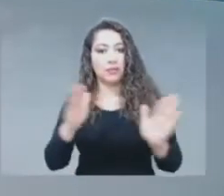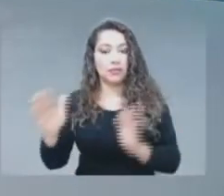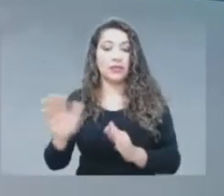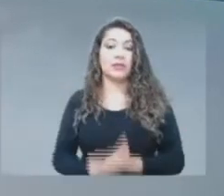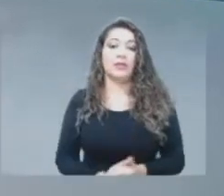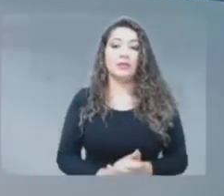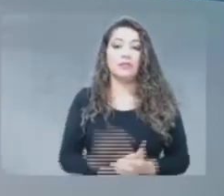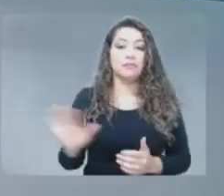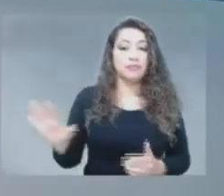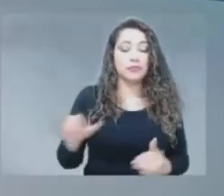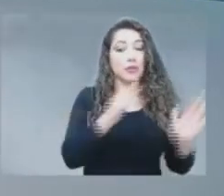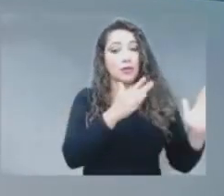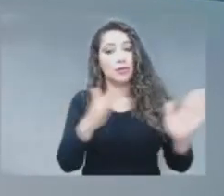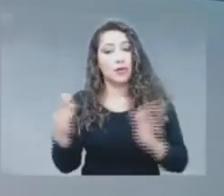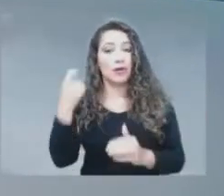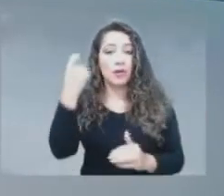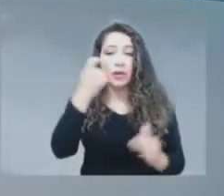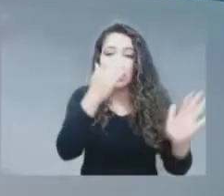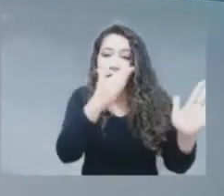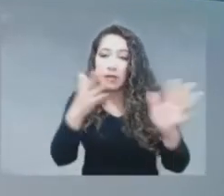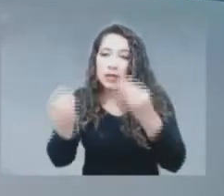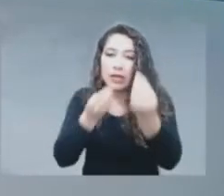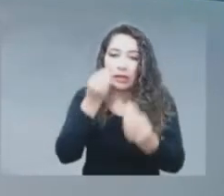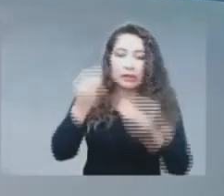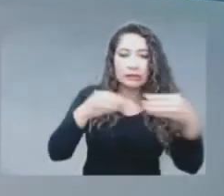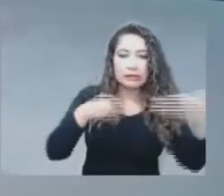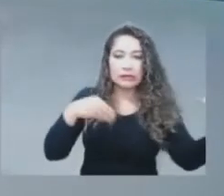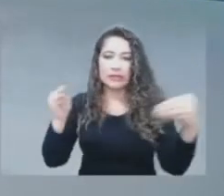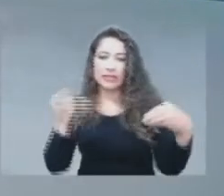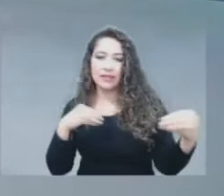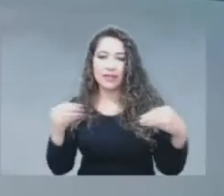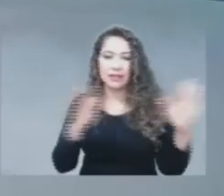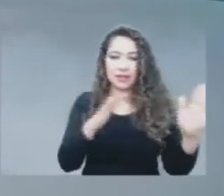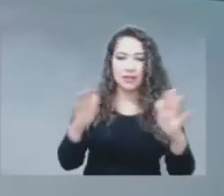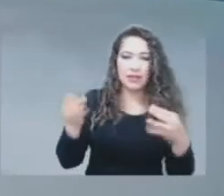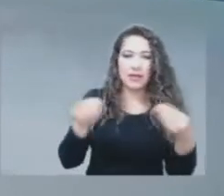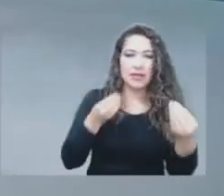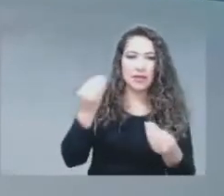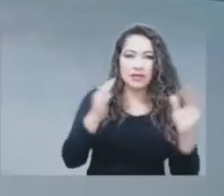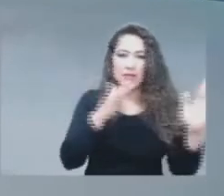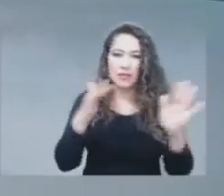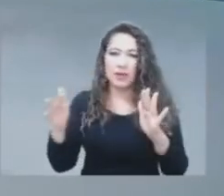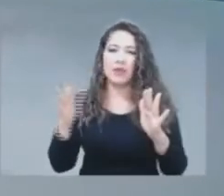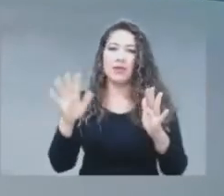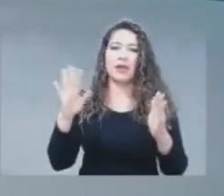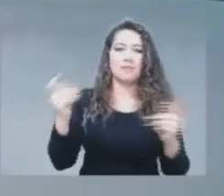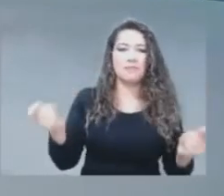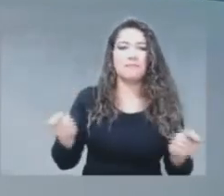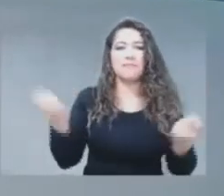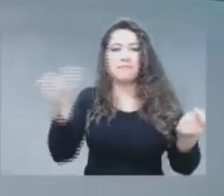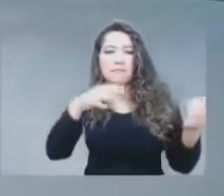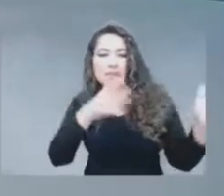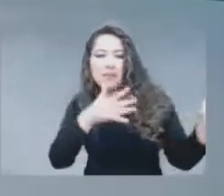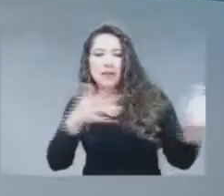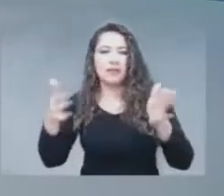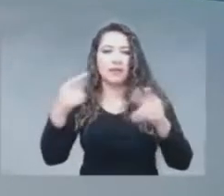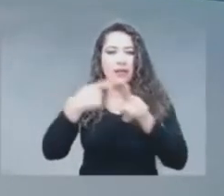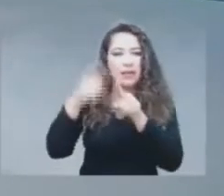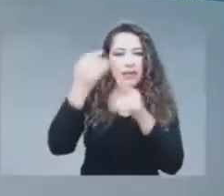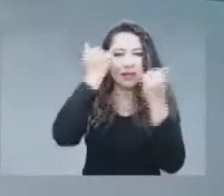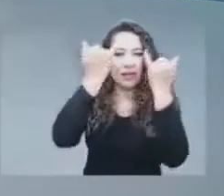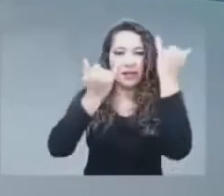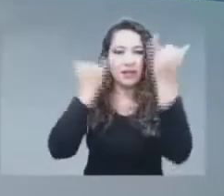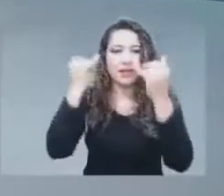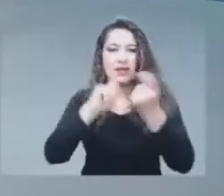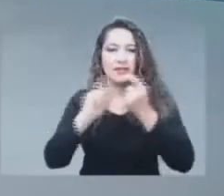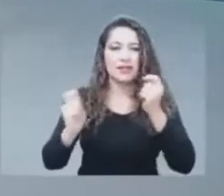people's well-being, not necessarily the communication, but through the communications. So that's how we manage the spectrum with a market focus